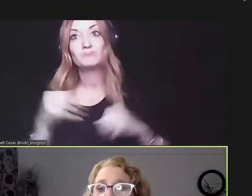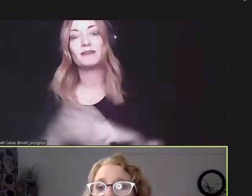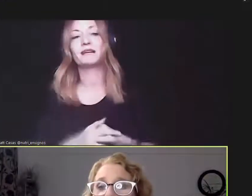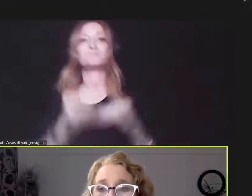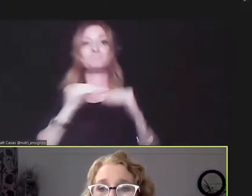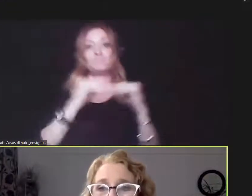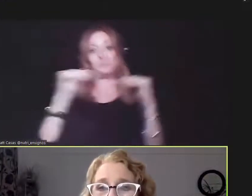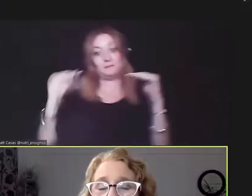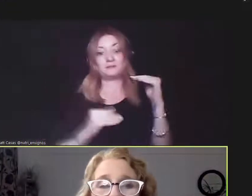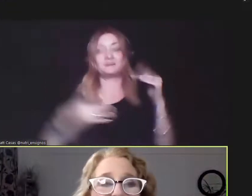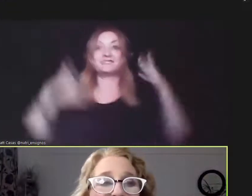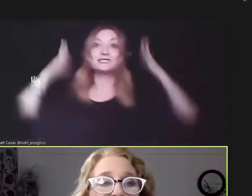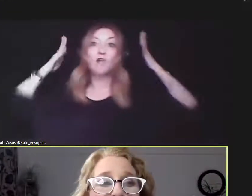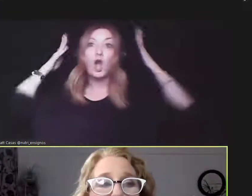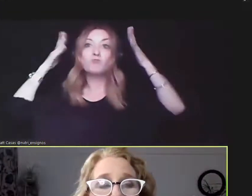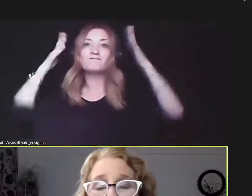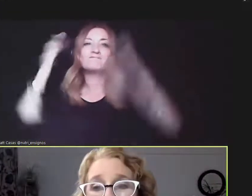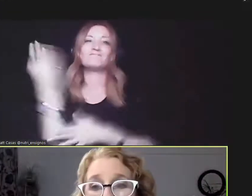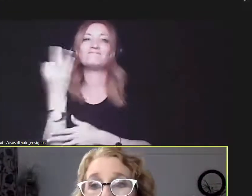core